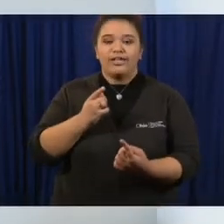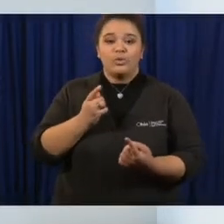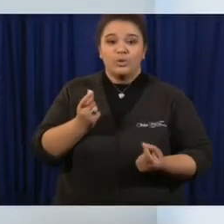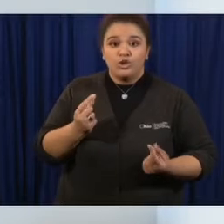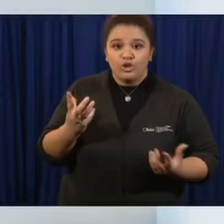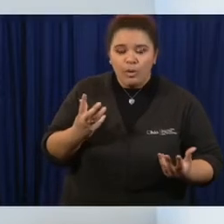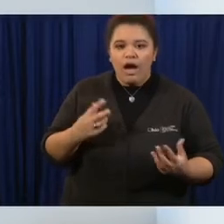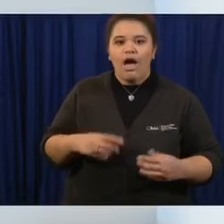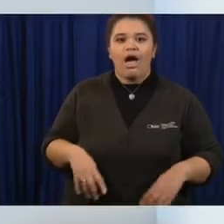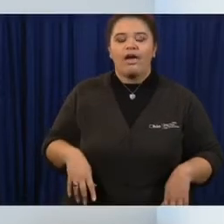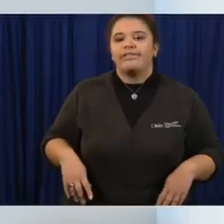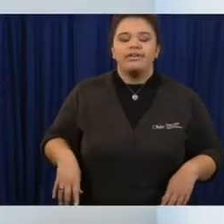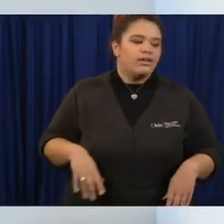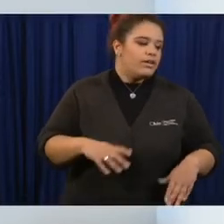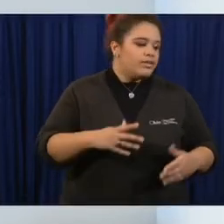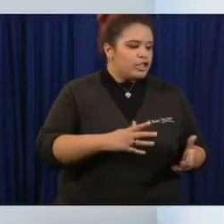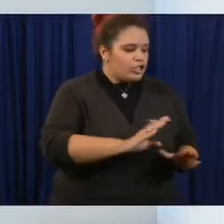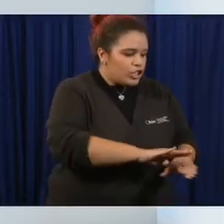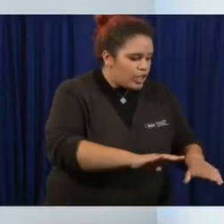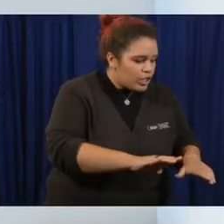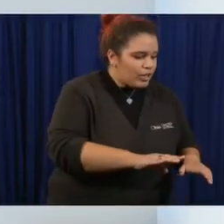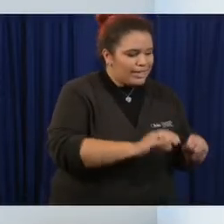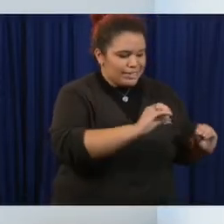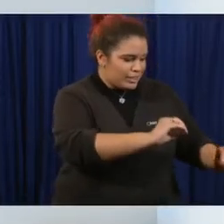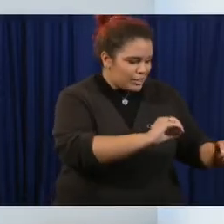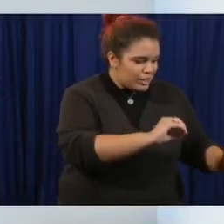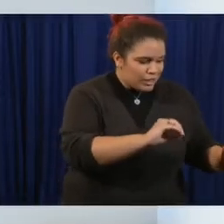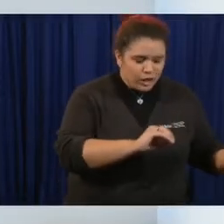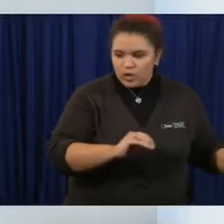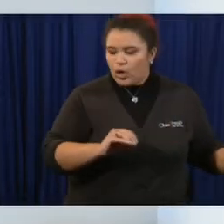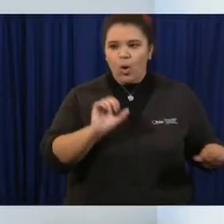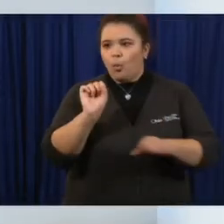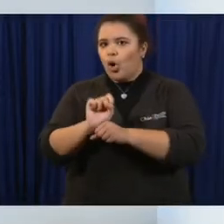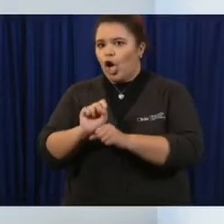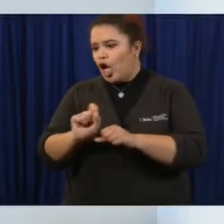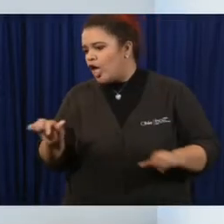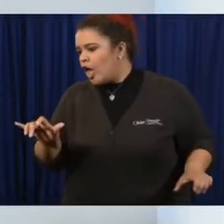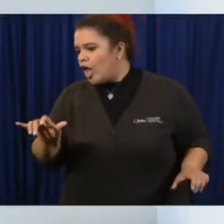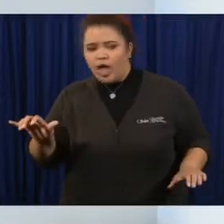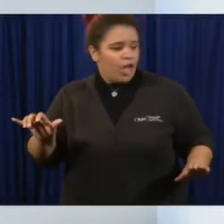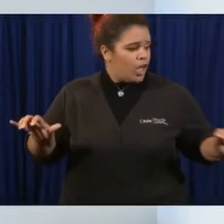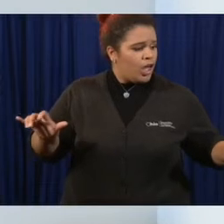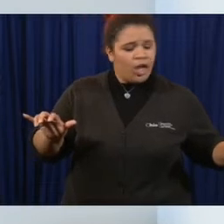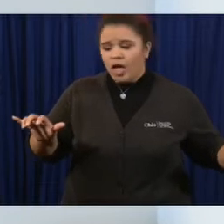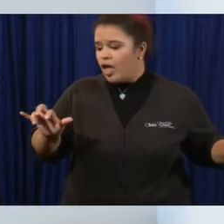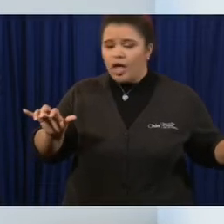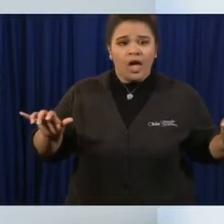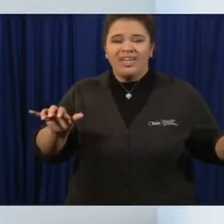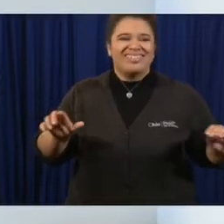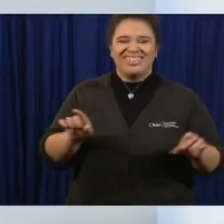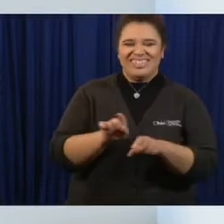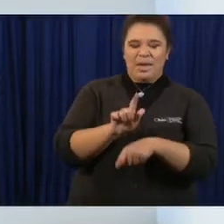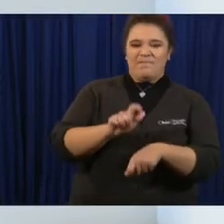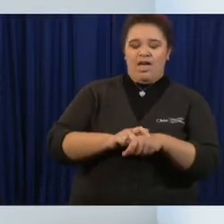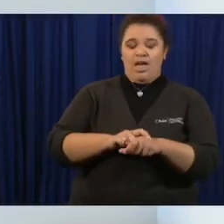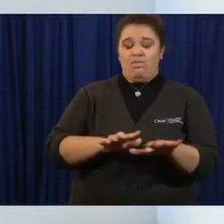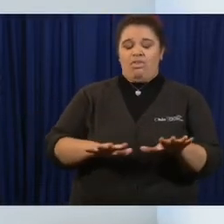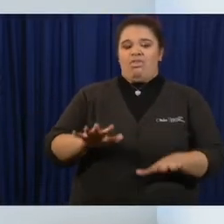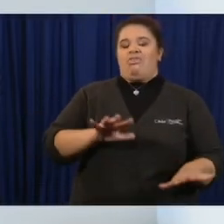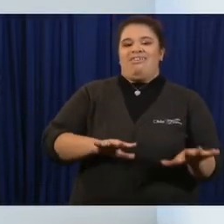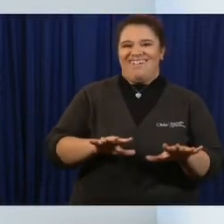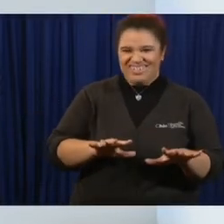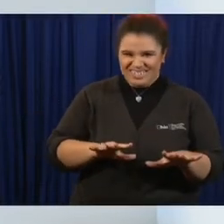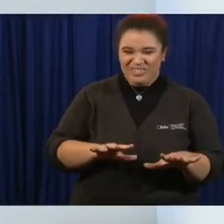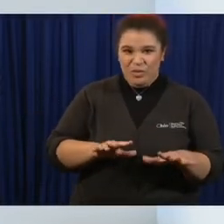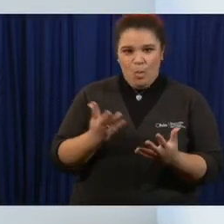supervise their children's at-home education with their workloads to stay employed. So as the